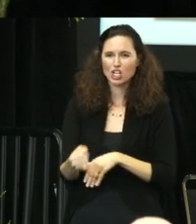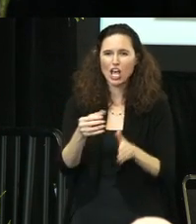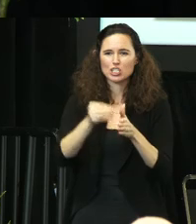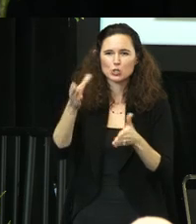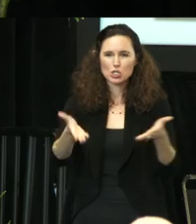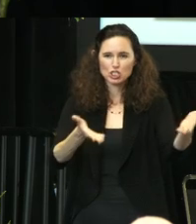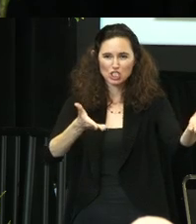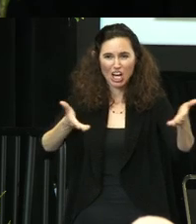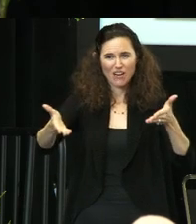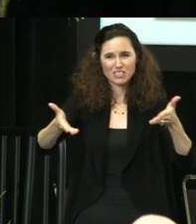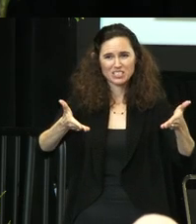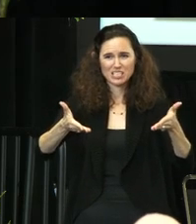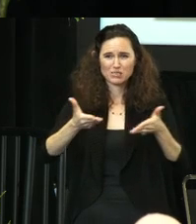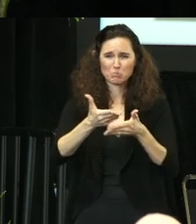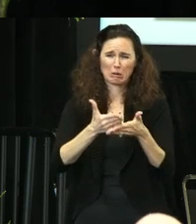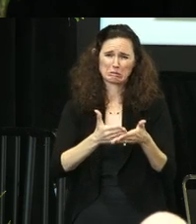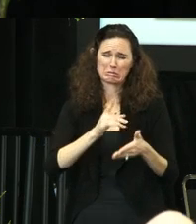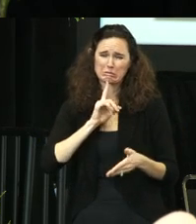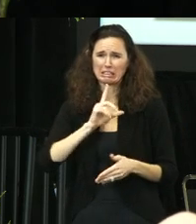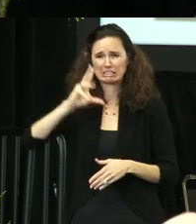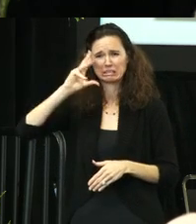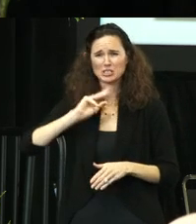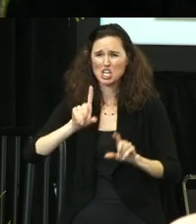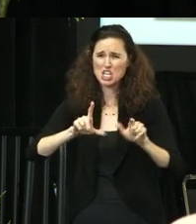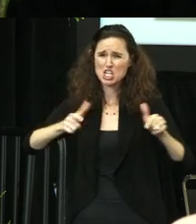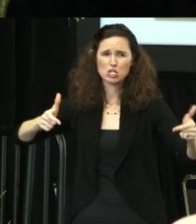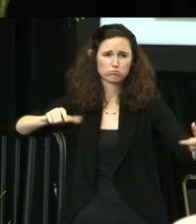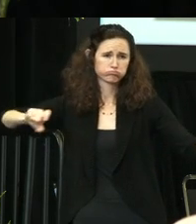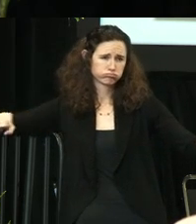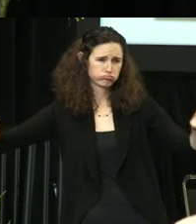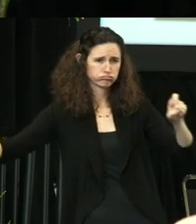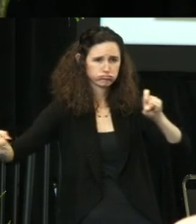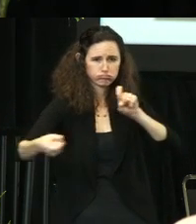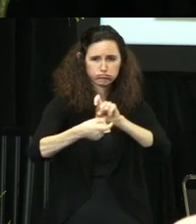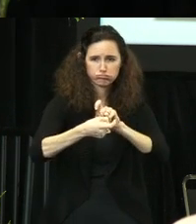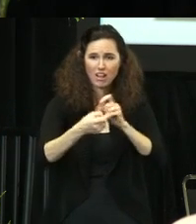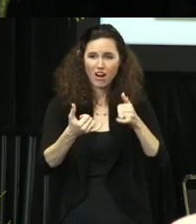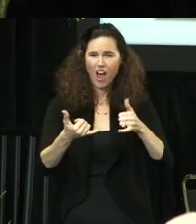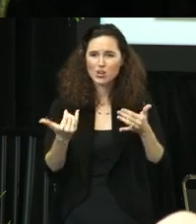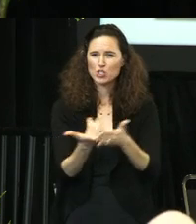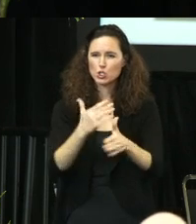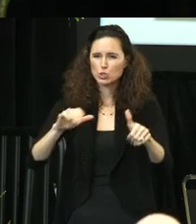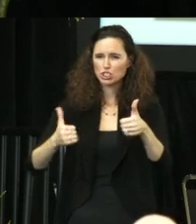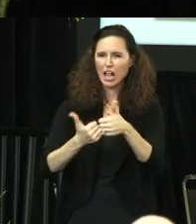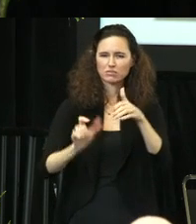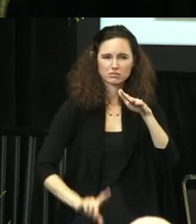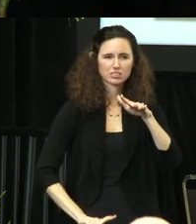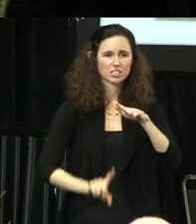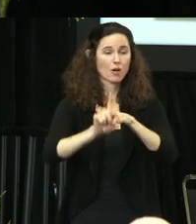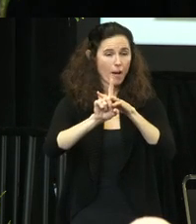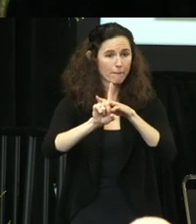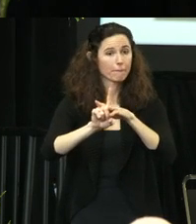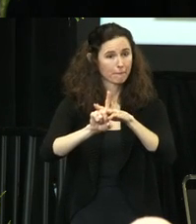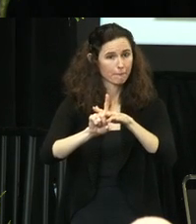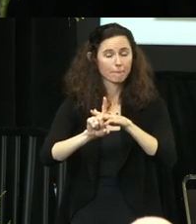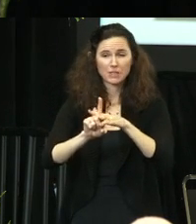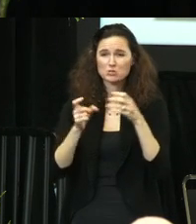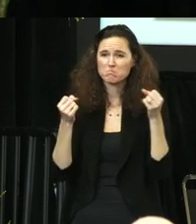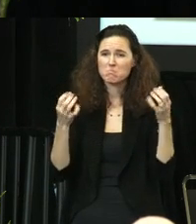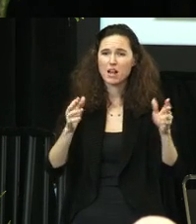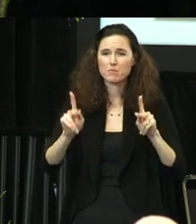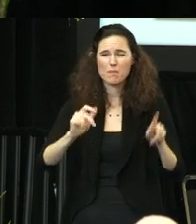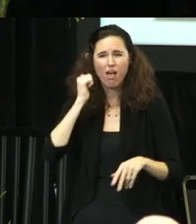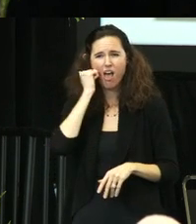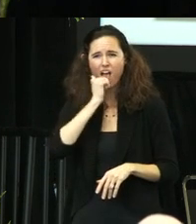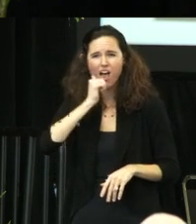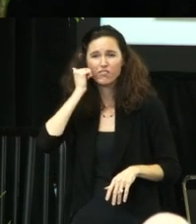has undergone a massive restructuring and reorganization that has presented new challenges to our fine, fine student services colleagues every single